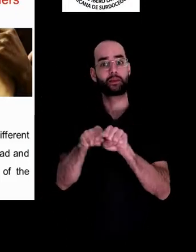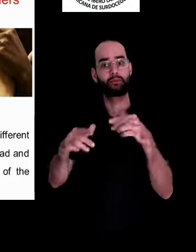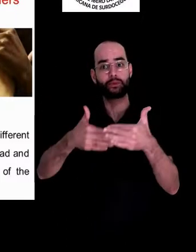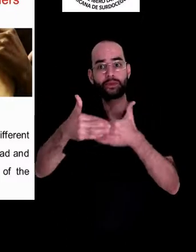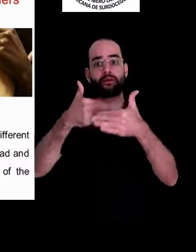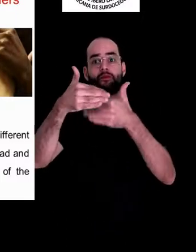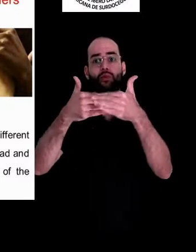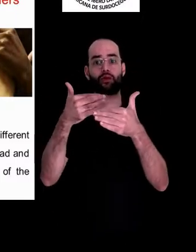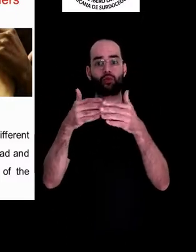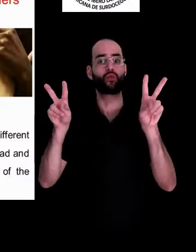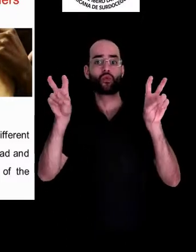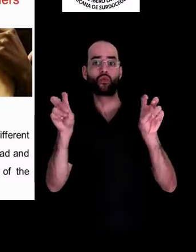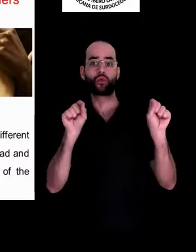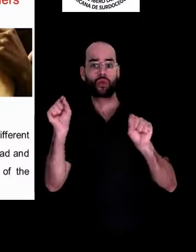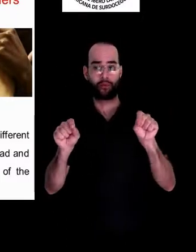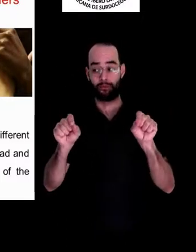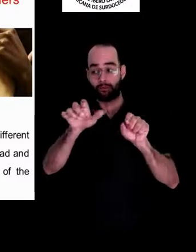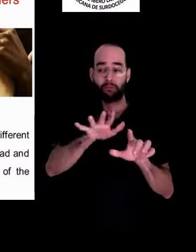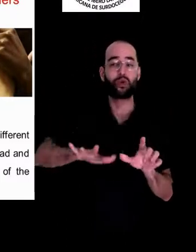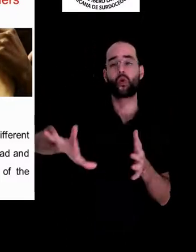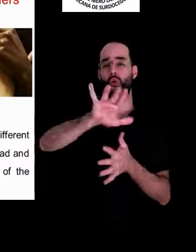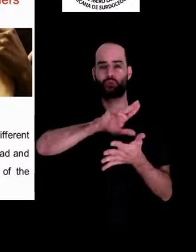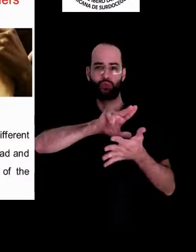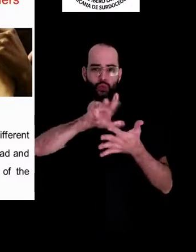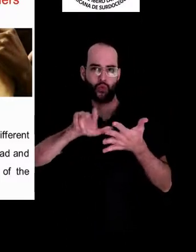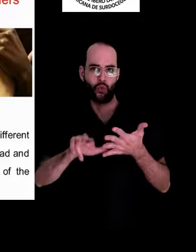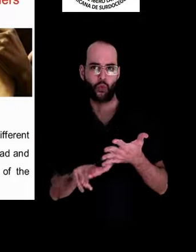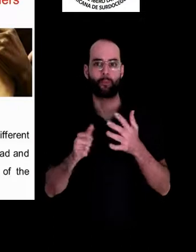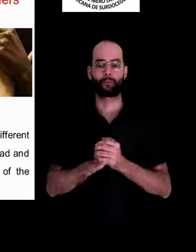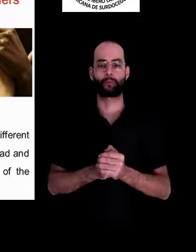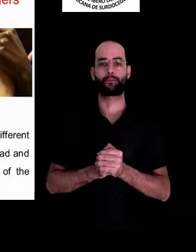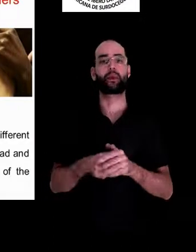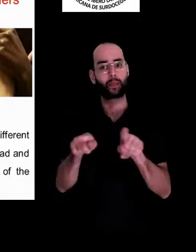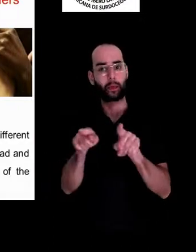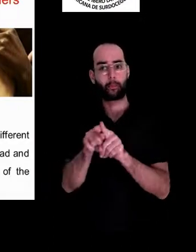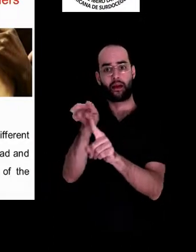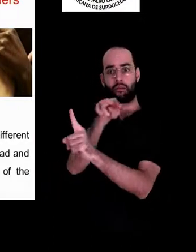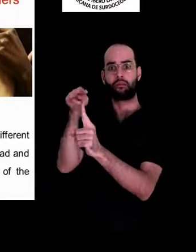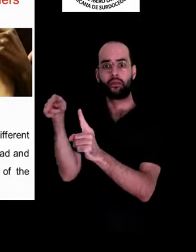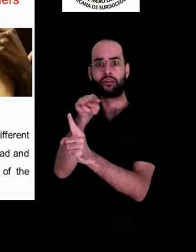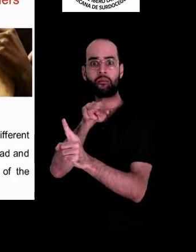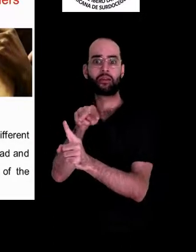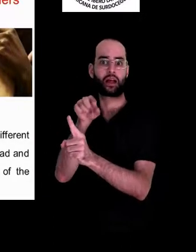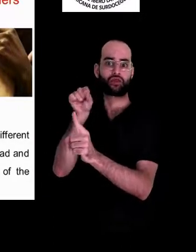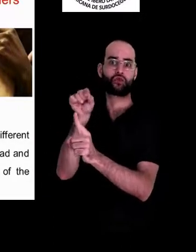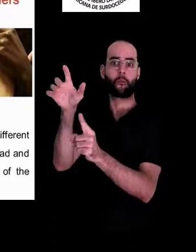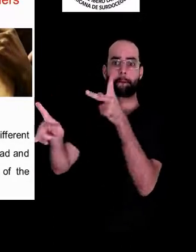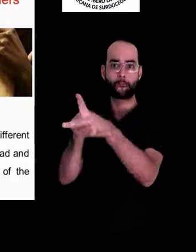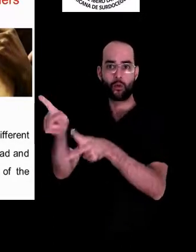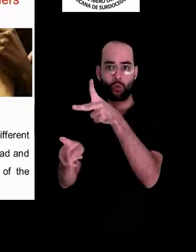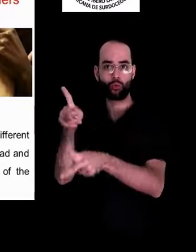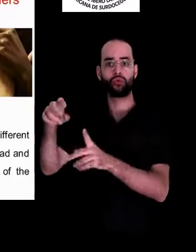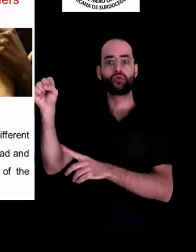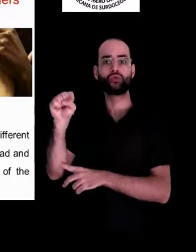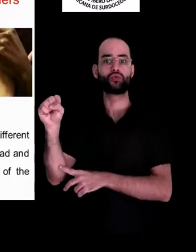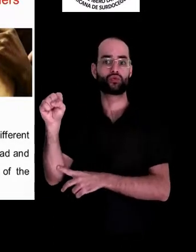sign language. The hands of the white person are underneath and the hands of the black